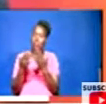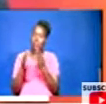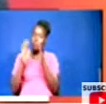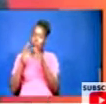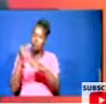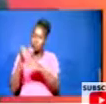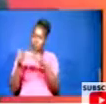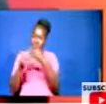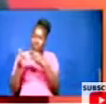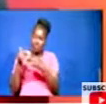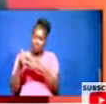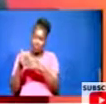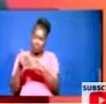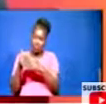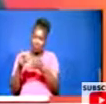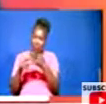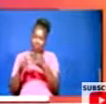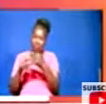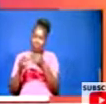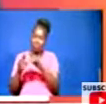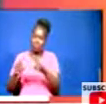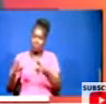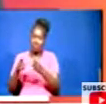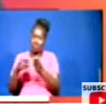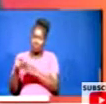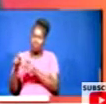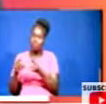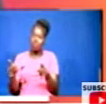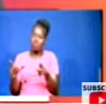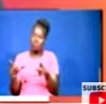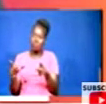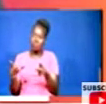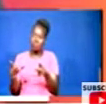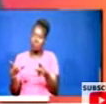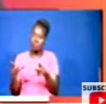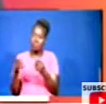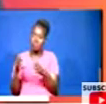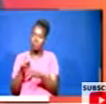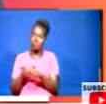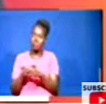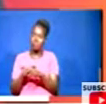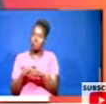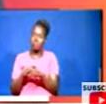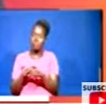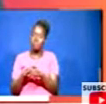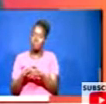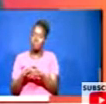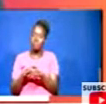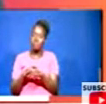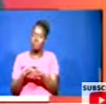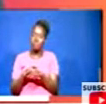infrastructure. Yeah. We are talking about land. And the cost of land many times actually drive